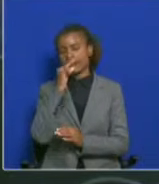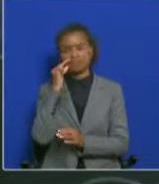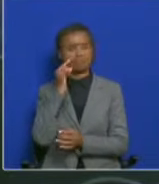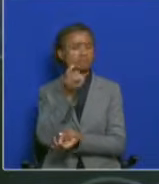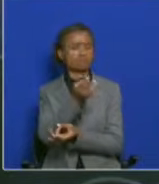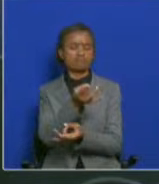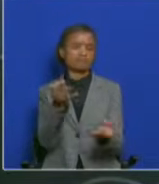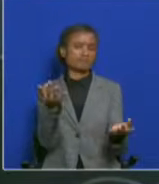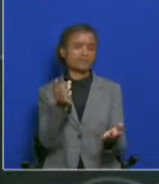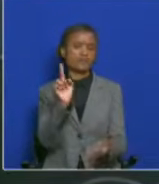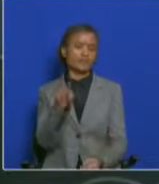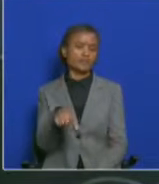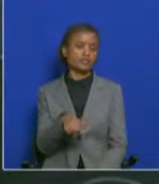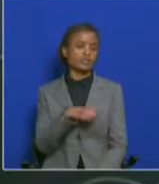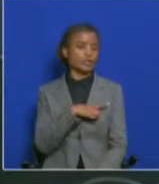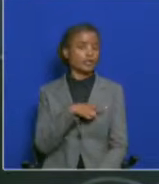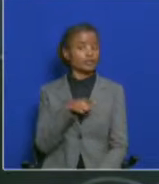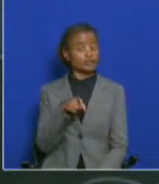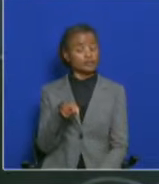is